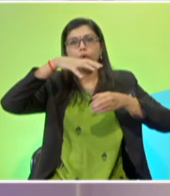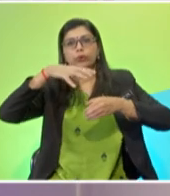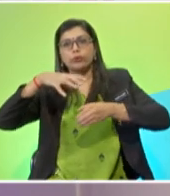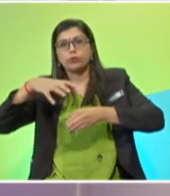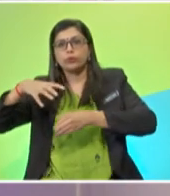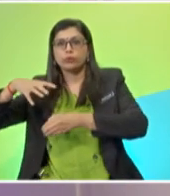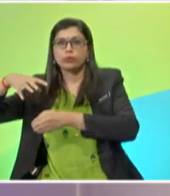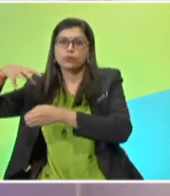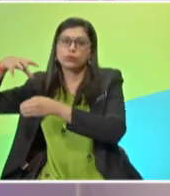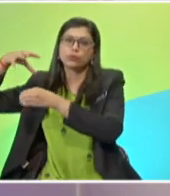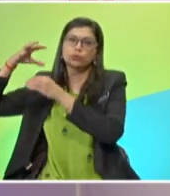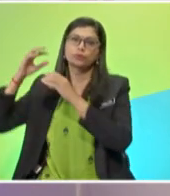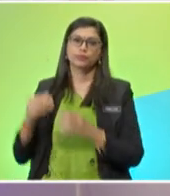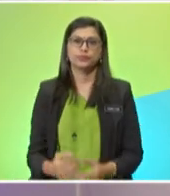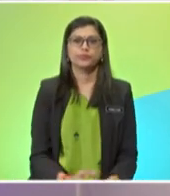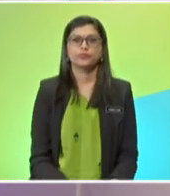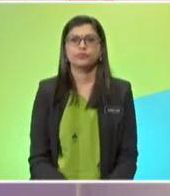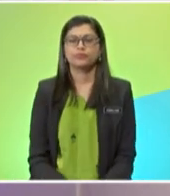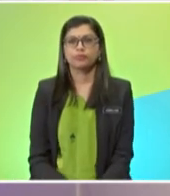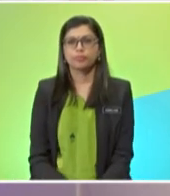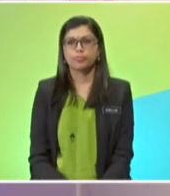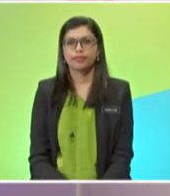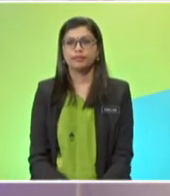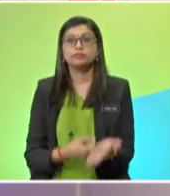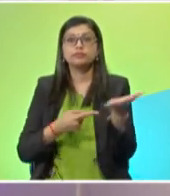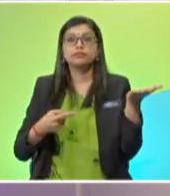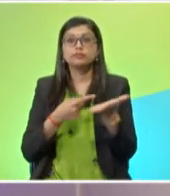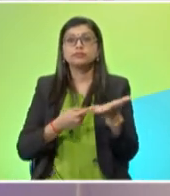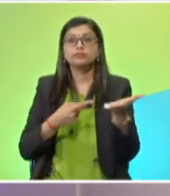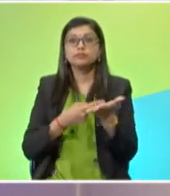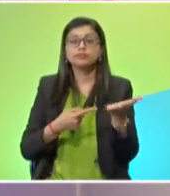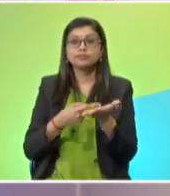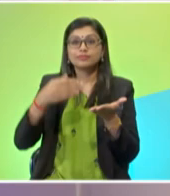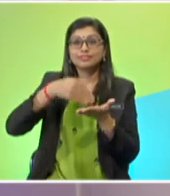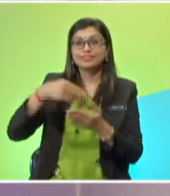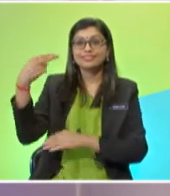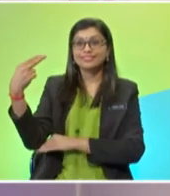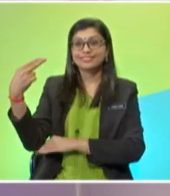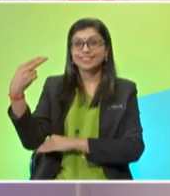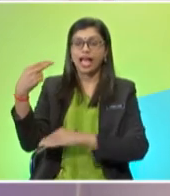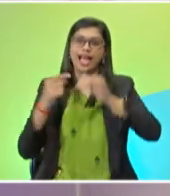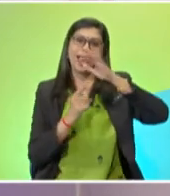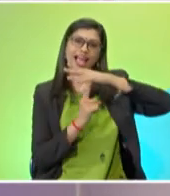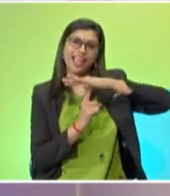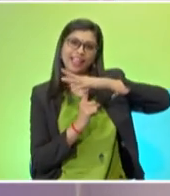balloon. Okay, which picture is this? That's a helicopter. Yes, you're right,